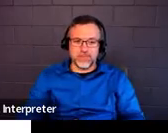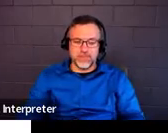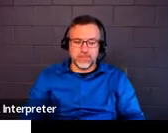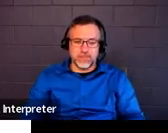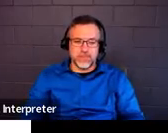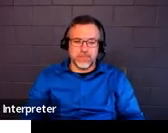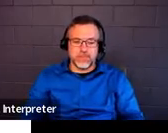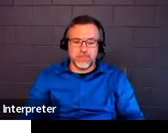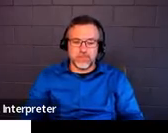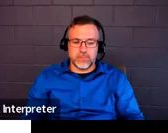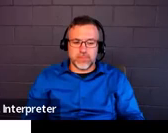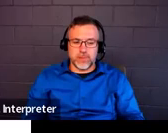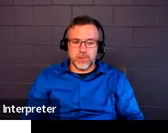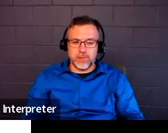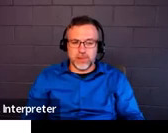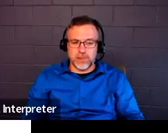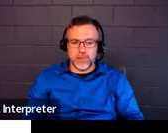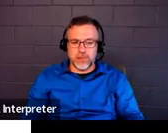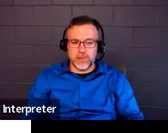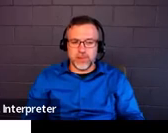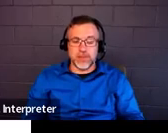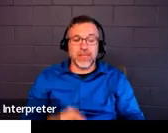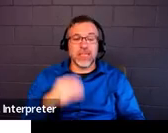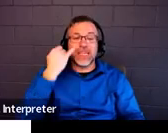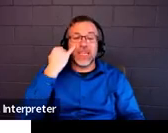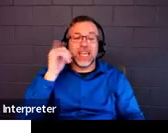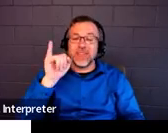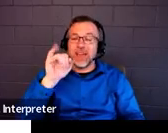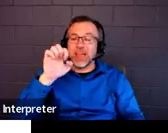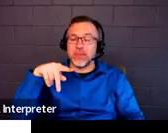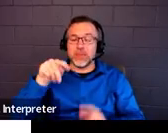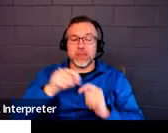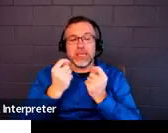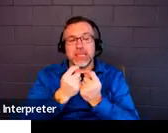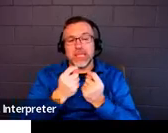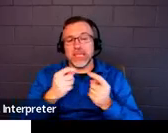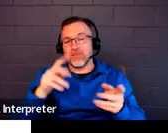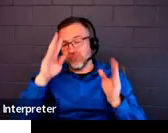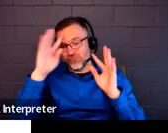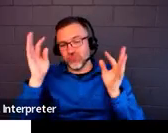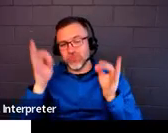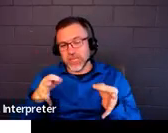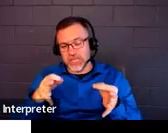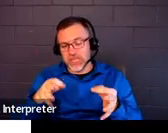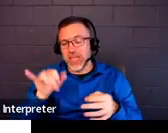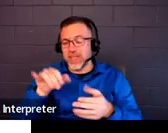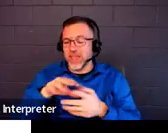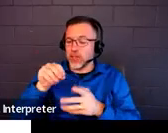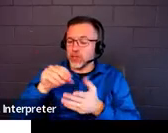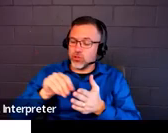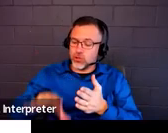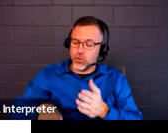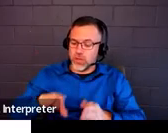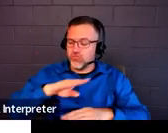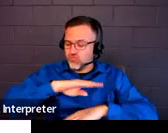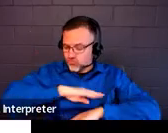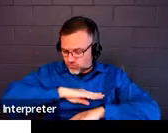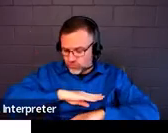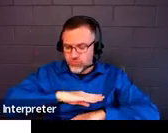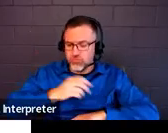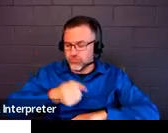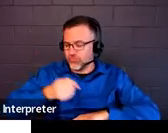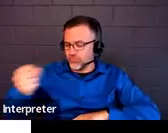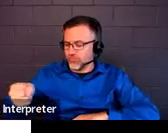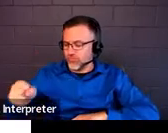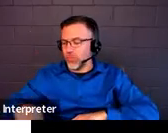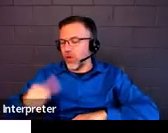29. So if the IEP team determines that the child is going to take the alternate assessment, then that's why we have